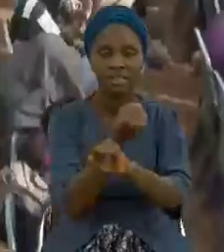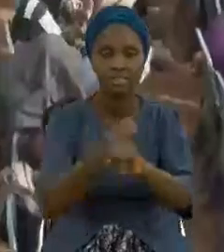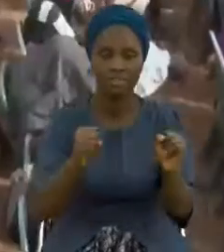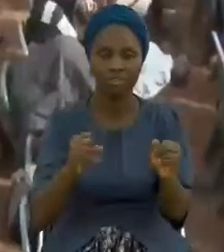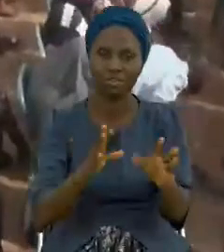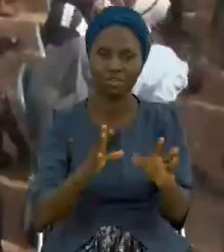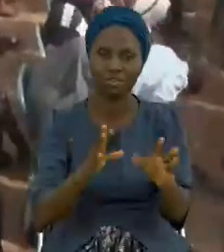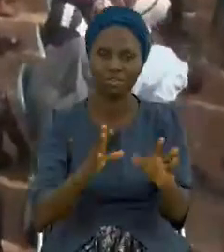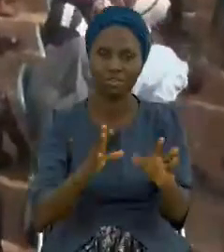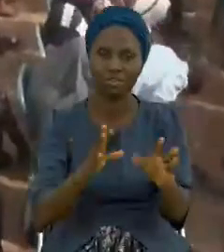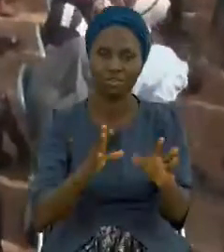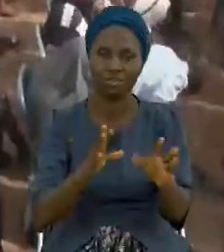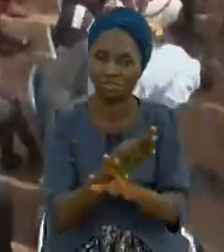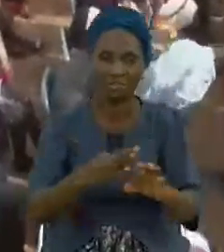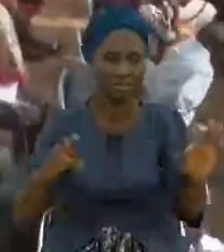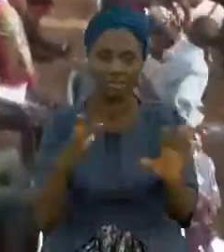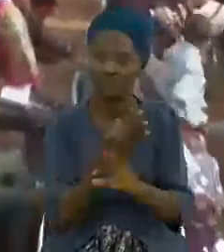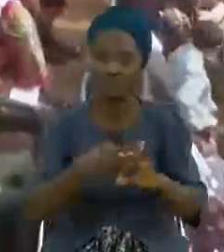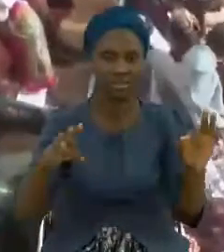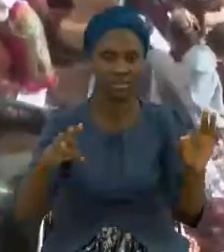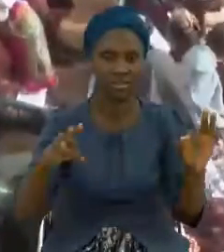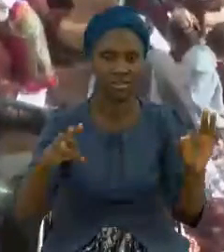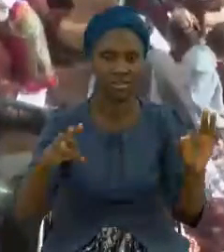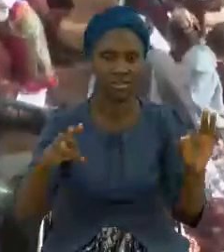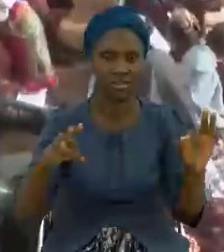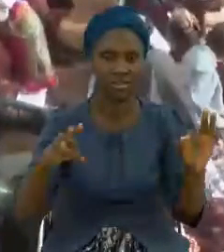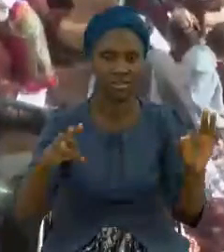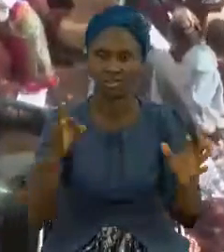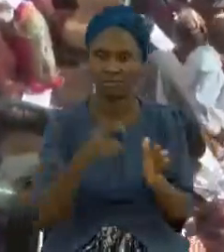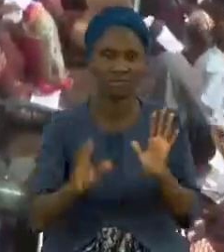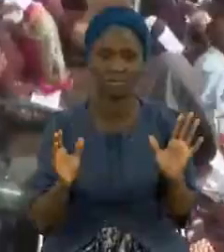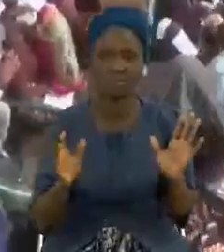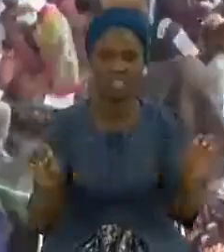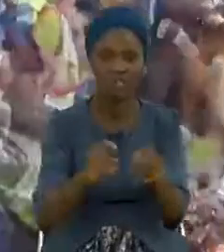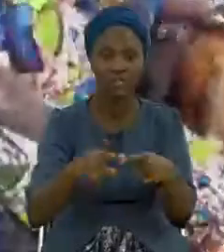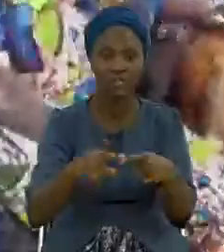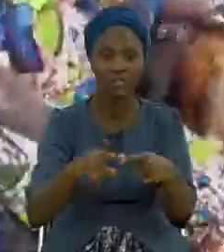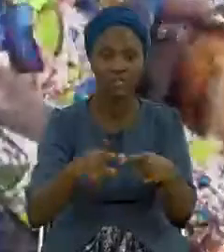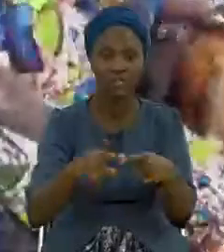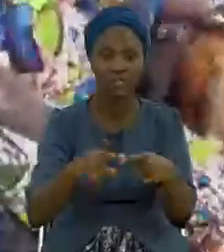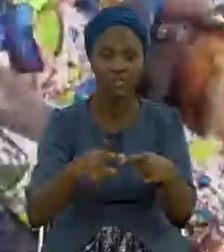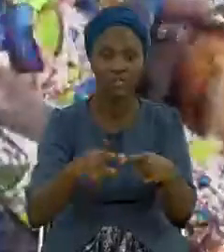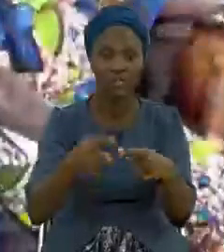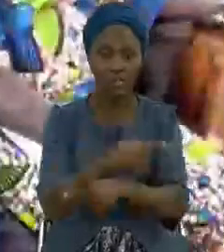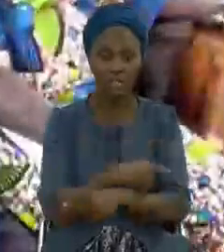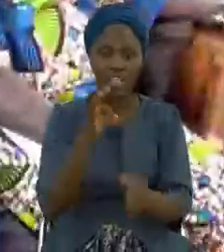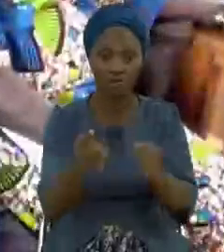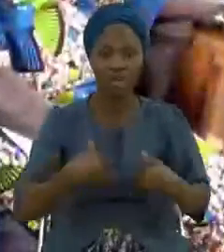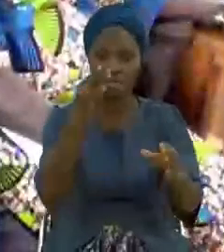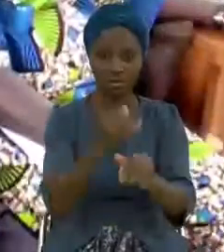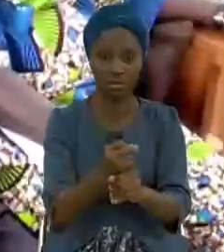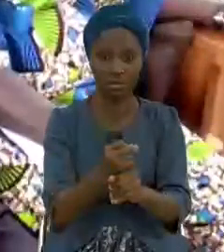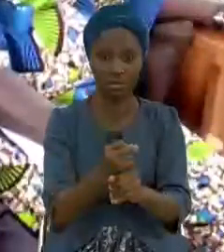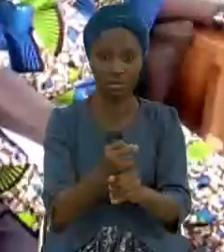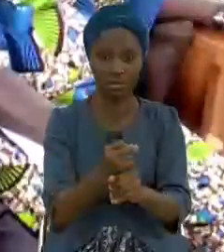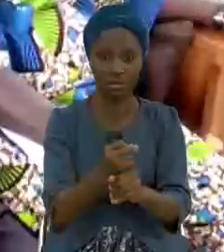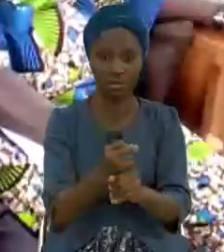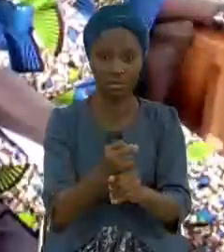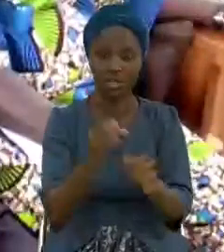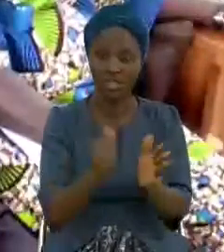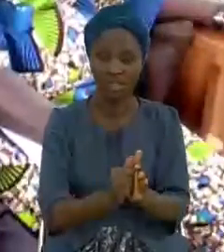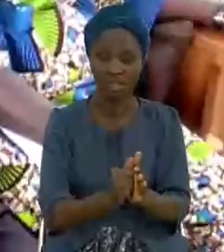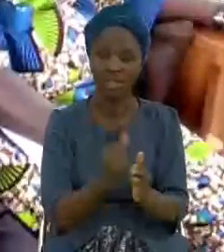free of charge. Even today, if you have not got that salvation free of charge,